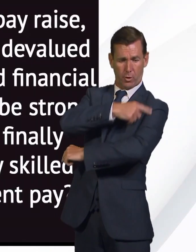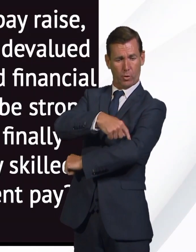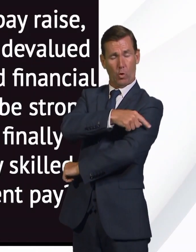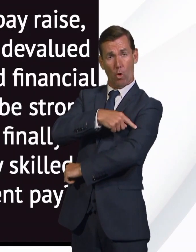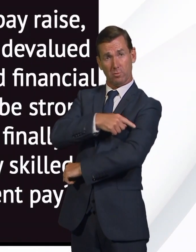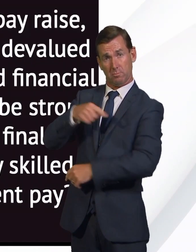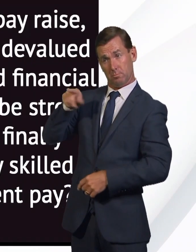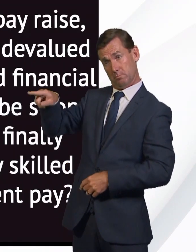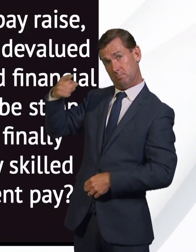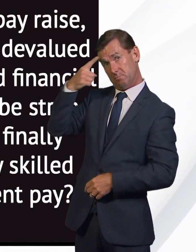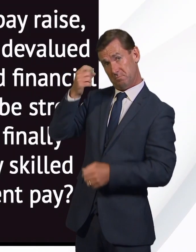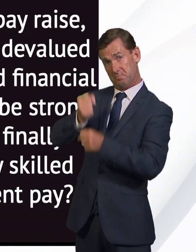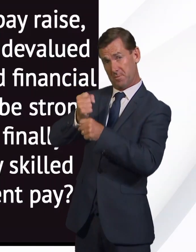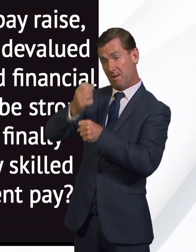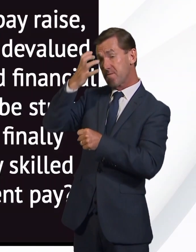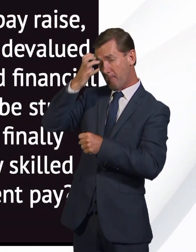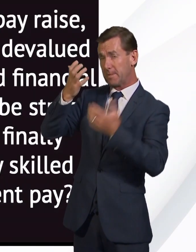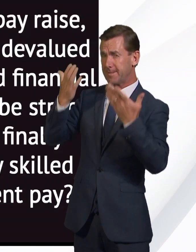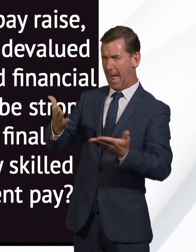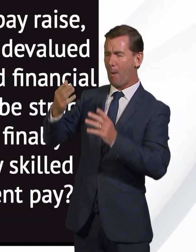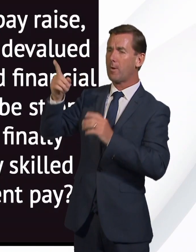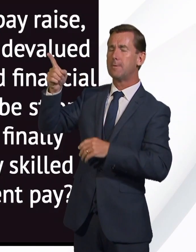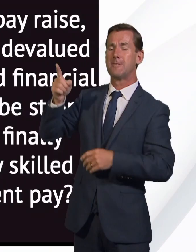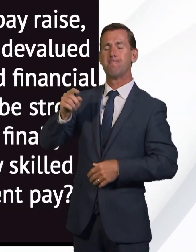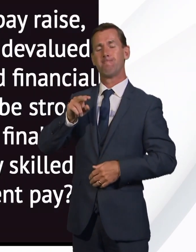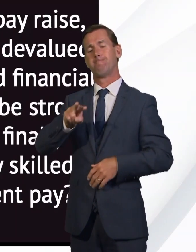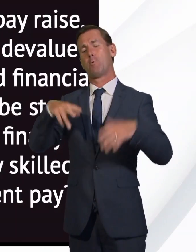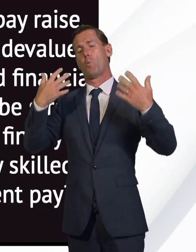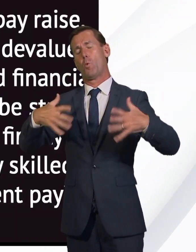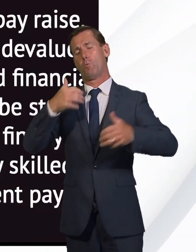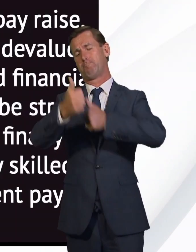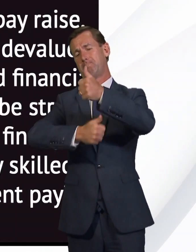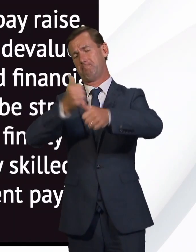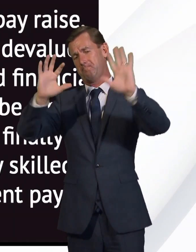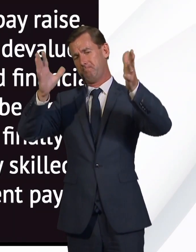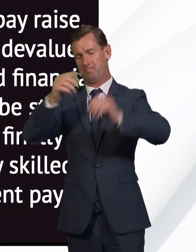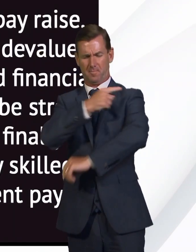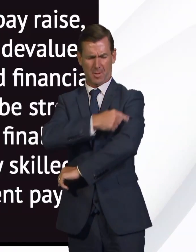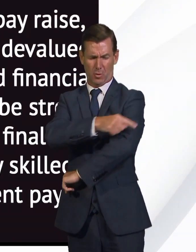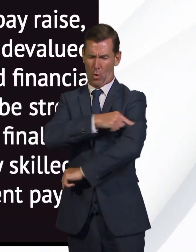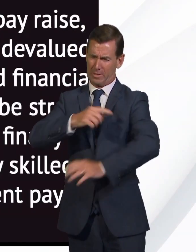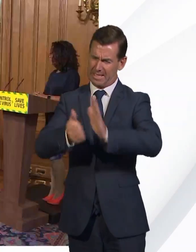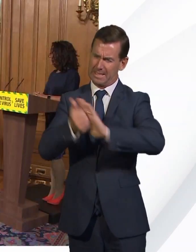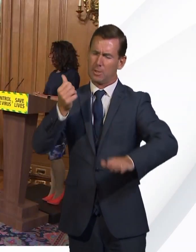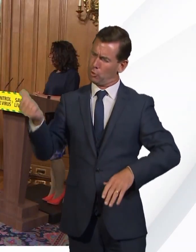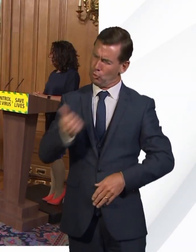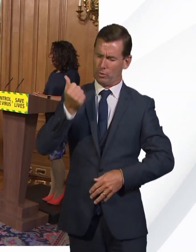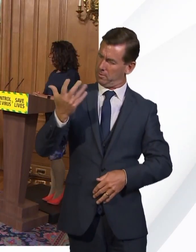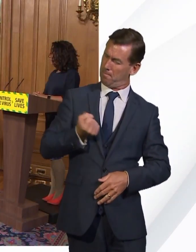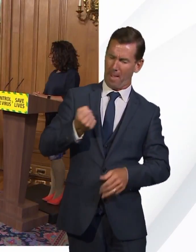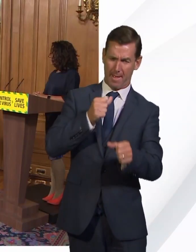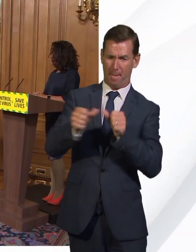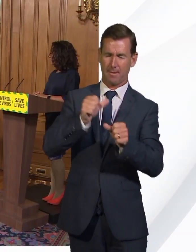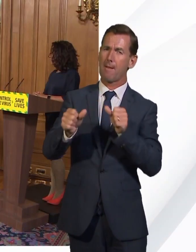strong evidence for the government to finally recognise that nursing is a highly skilled profession and it deserves decent pay? Well, I think I'm